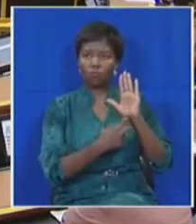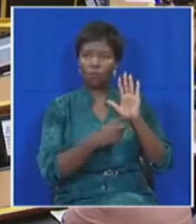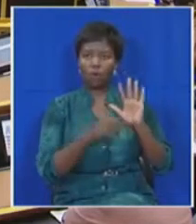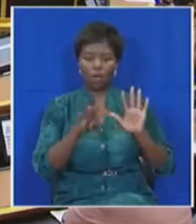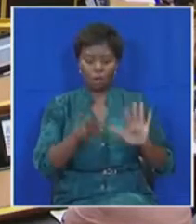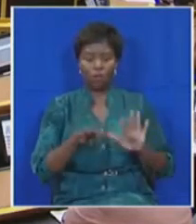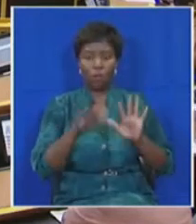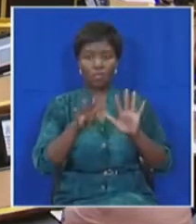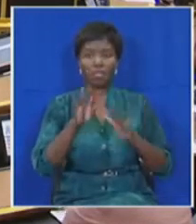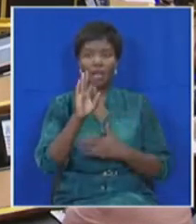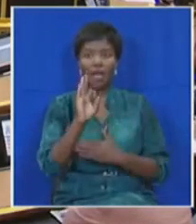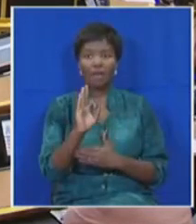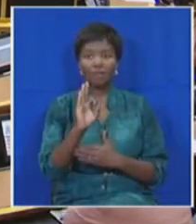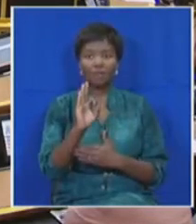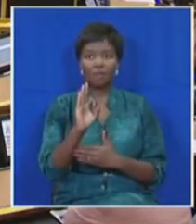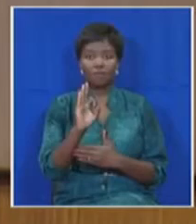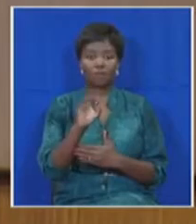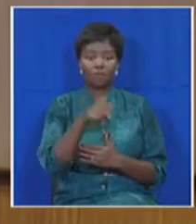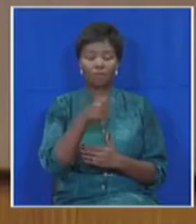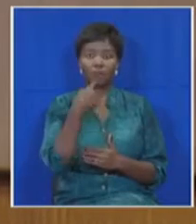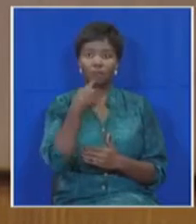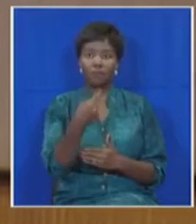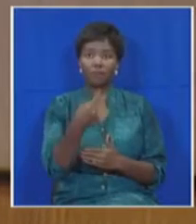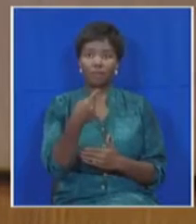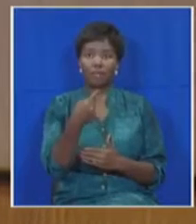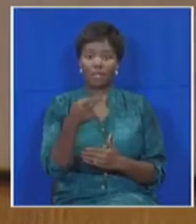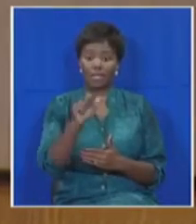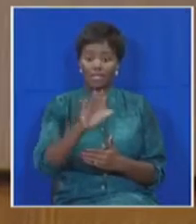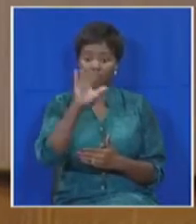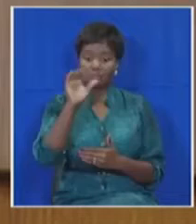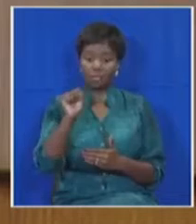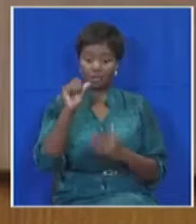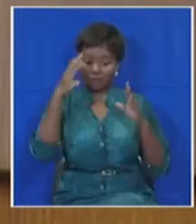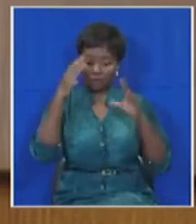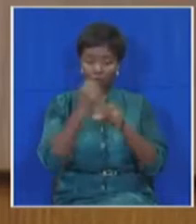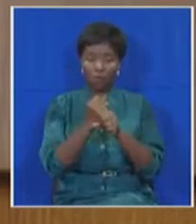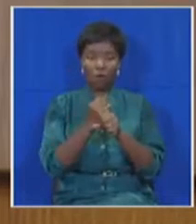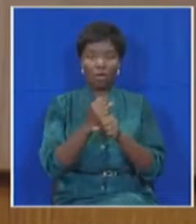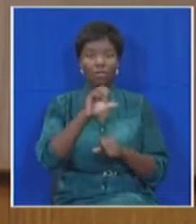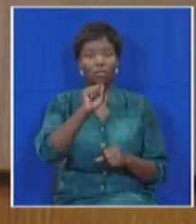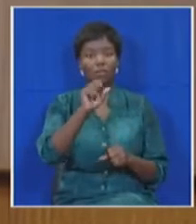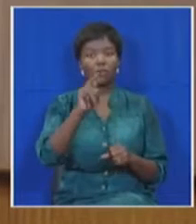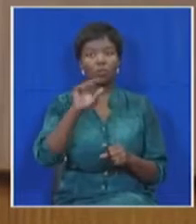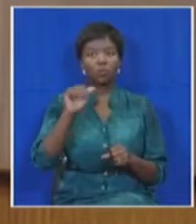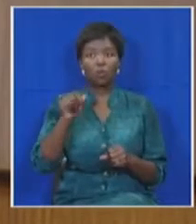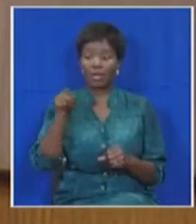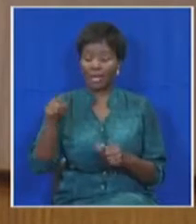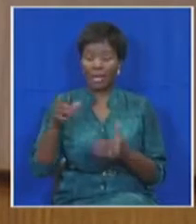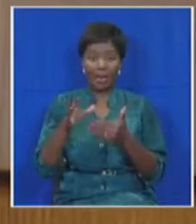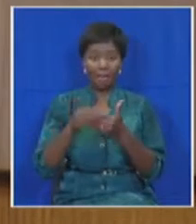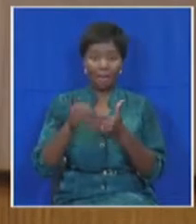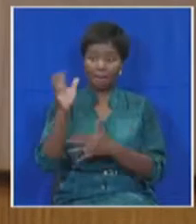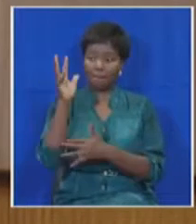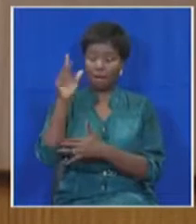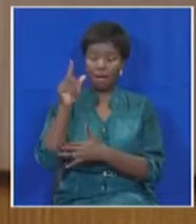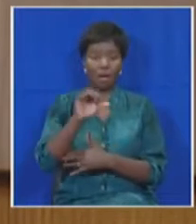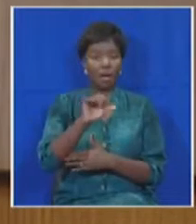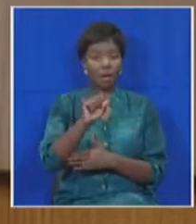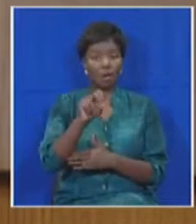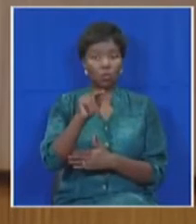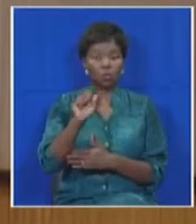14F. Yes, the relevance of the State of the Nation Address. The member is not debating the State of the Nation